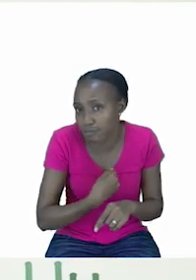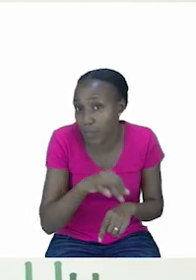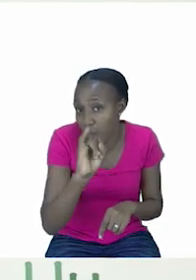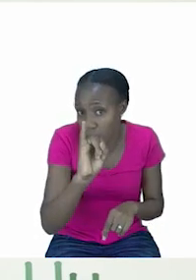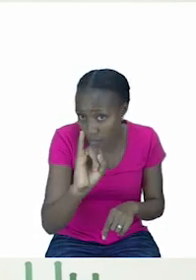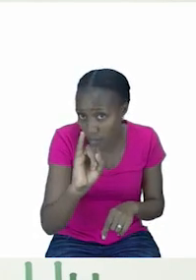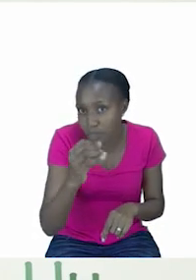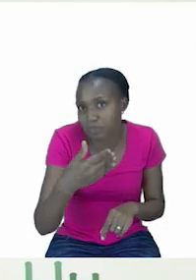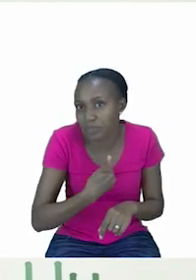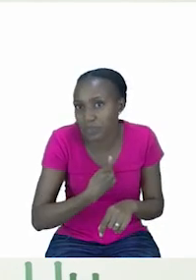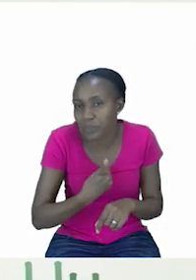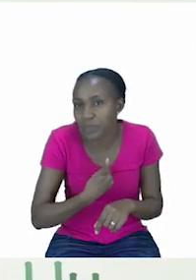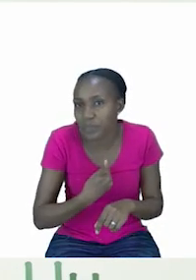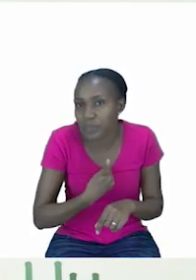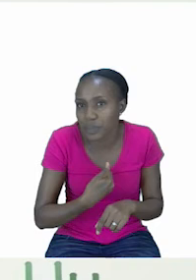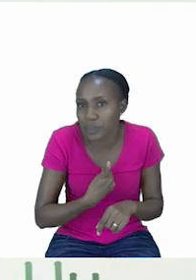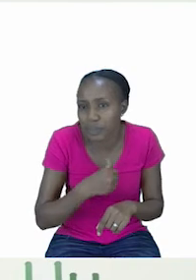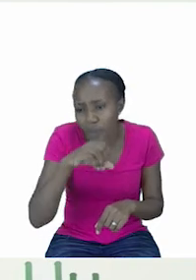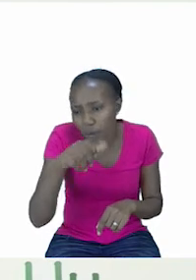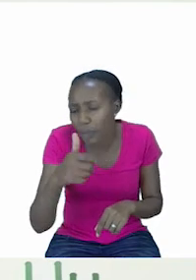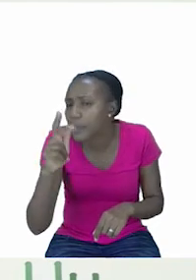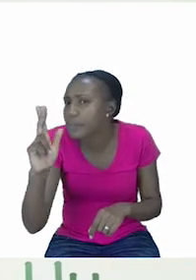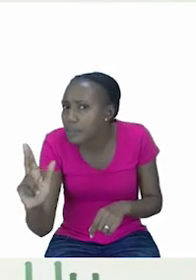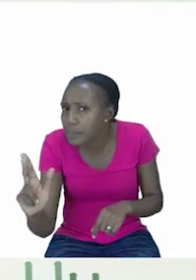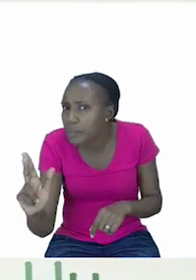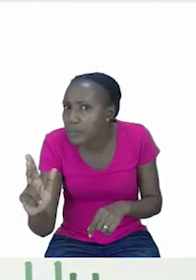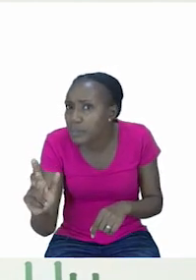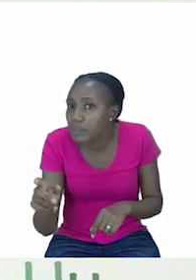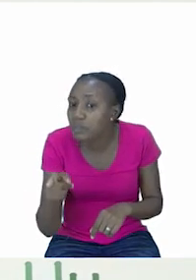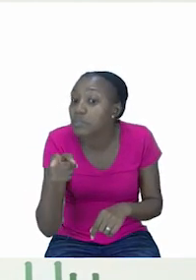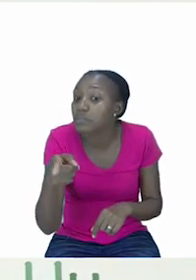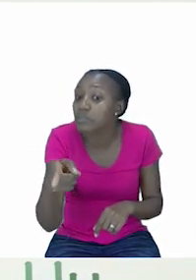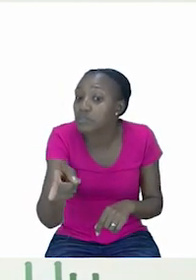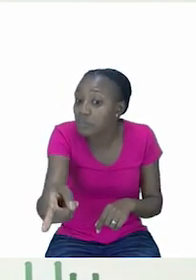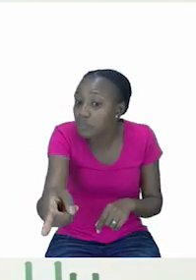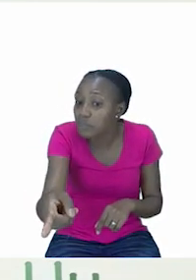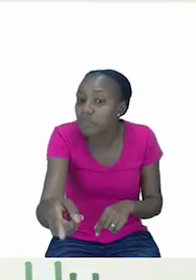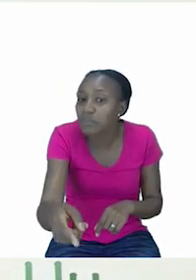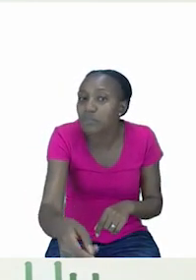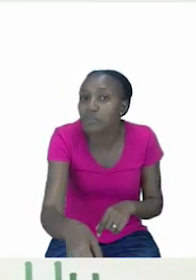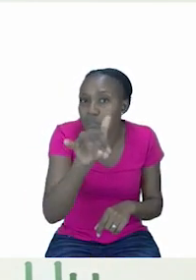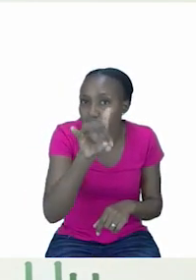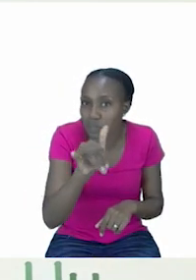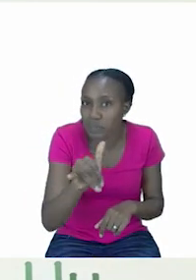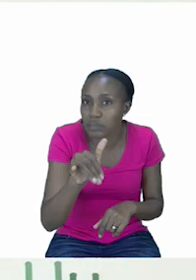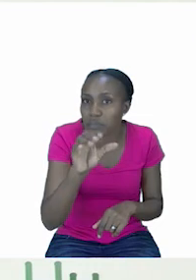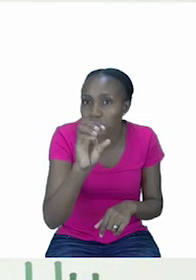Very good. And when we're talking about someone else, we point to that person and we say,